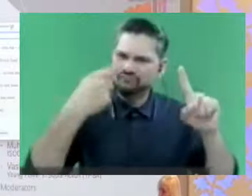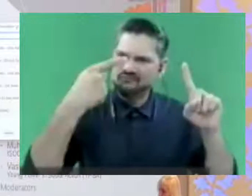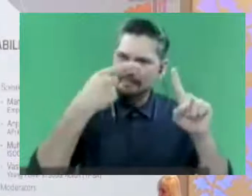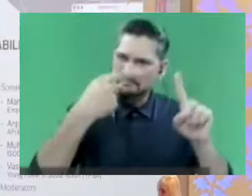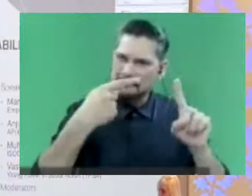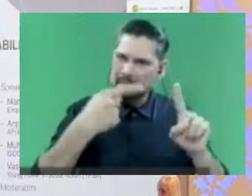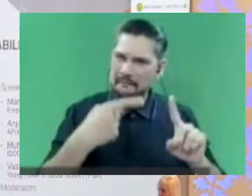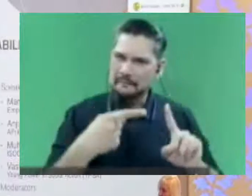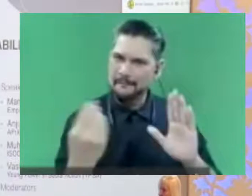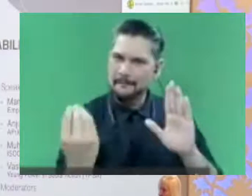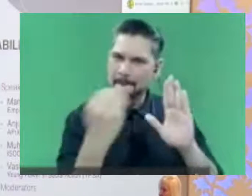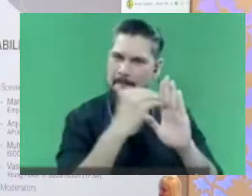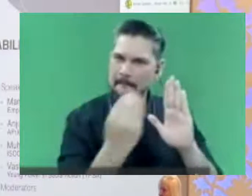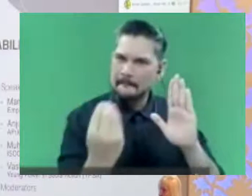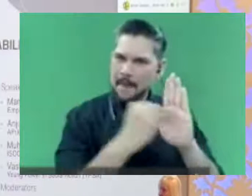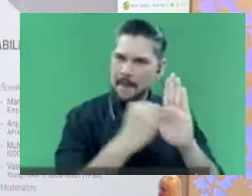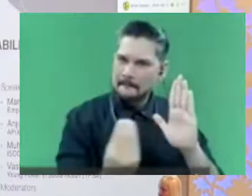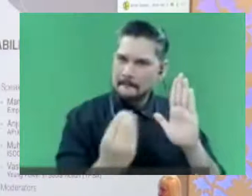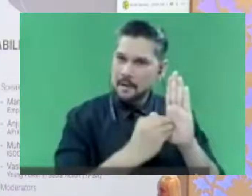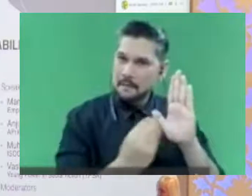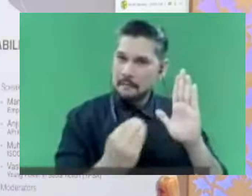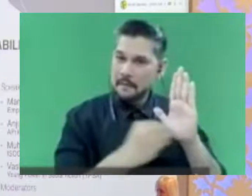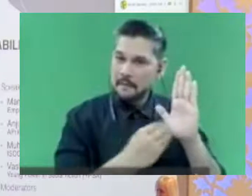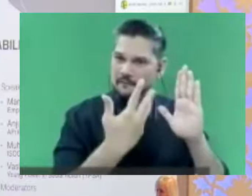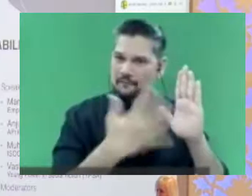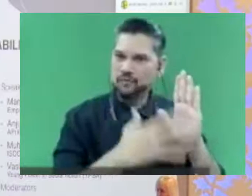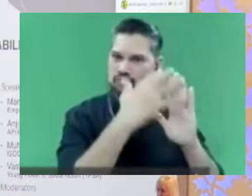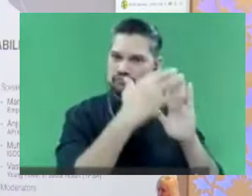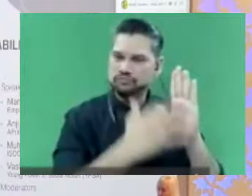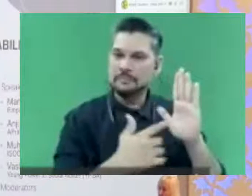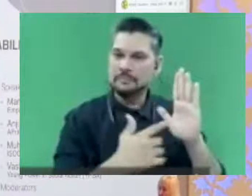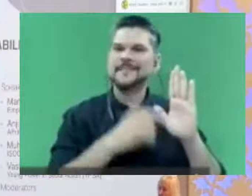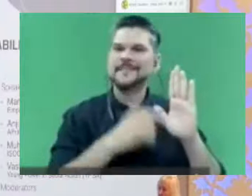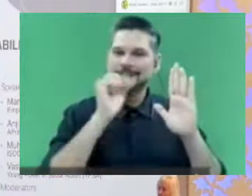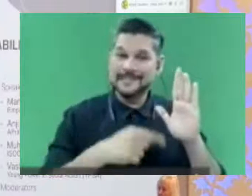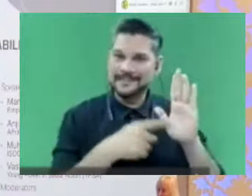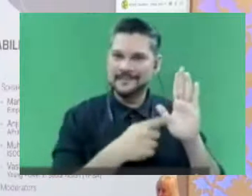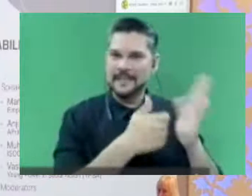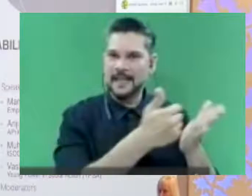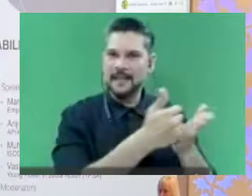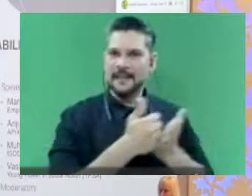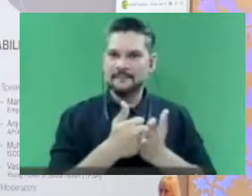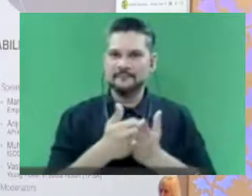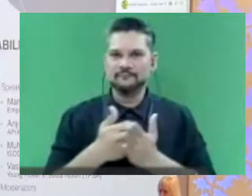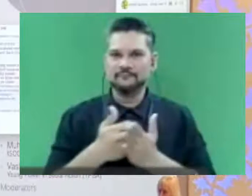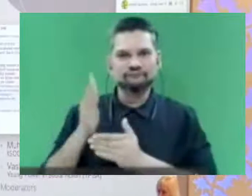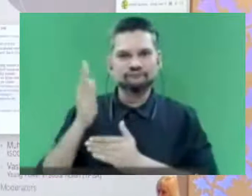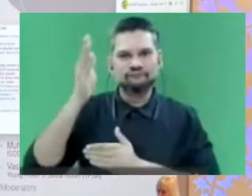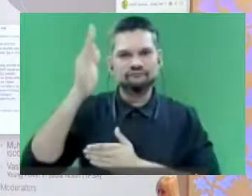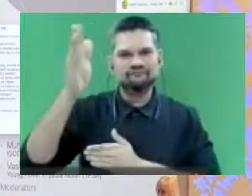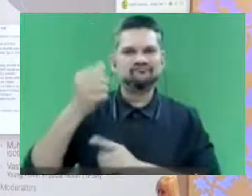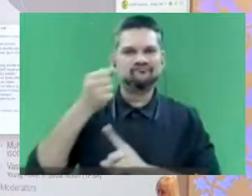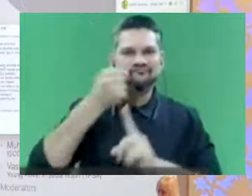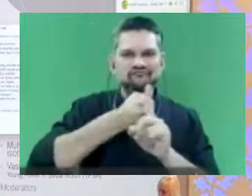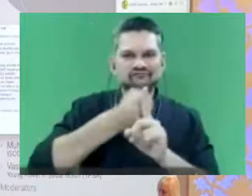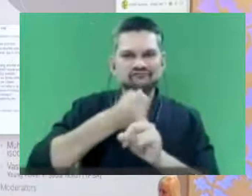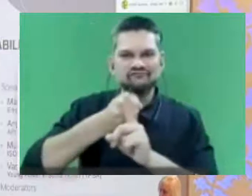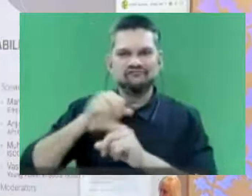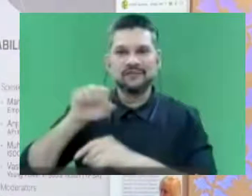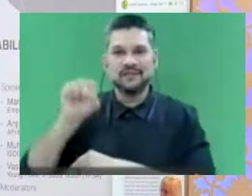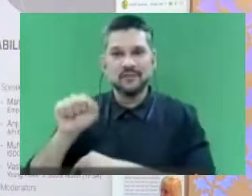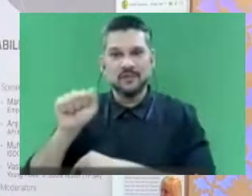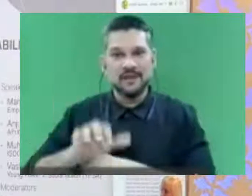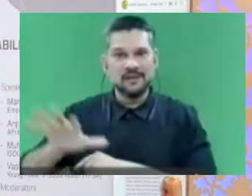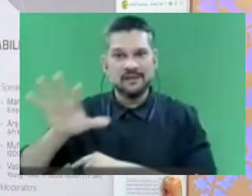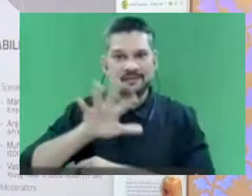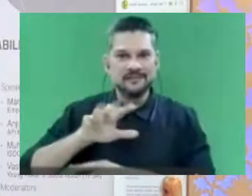in a document and continue the advocacy in those particular countries in South Asia.